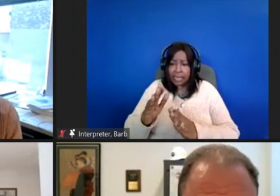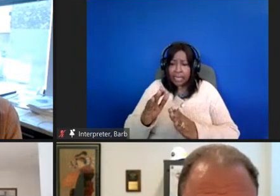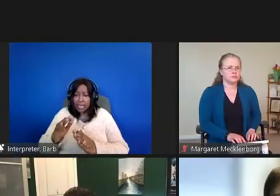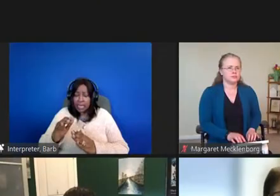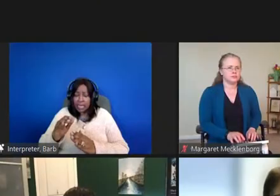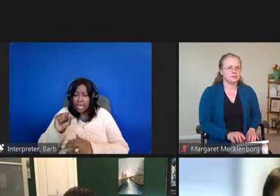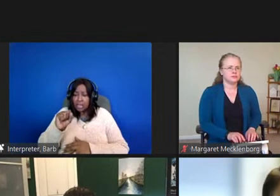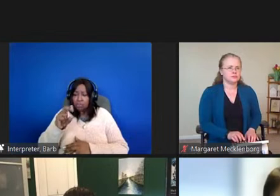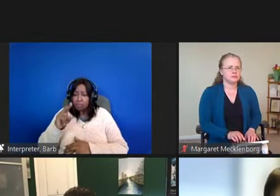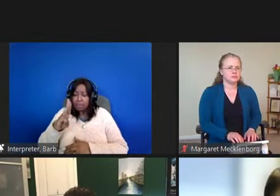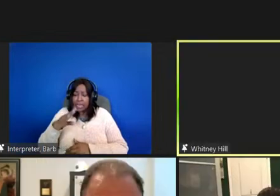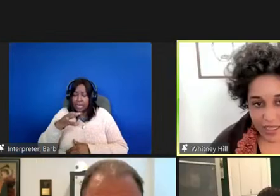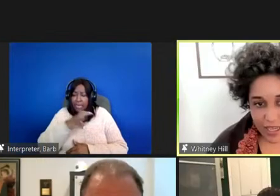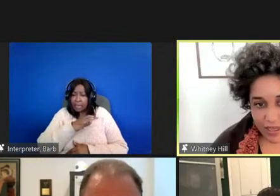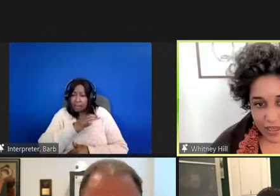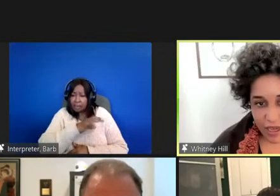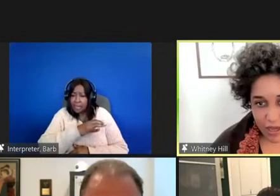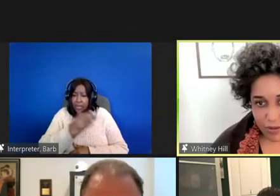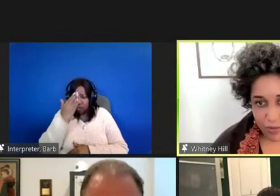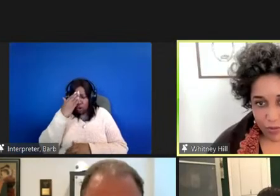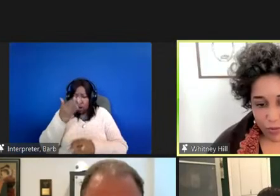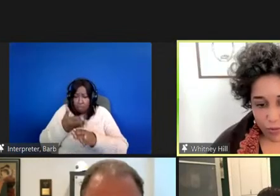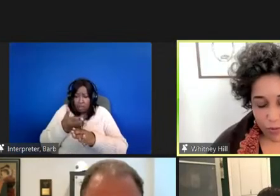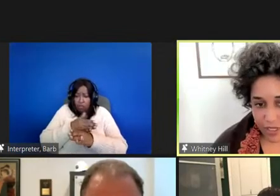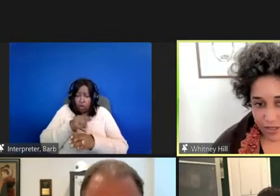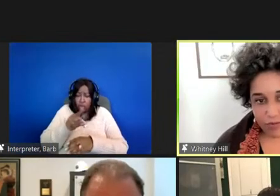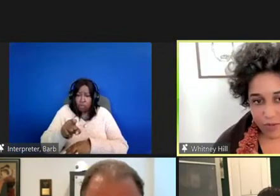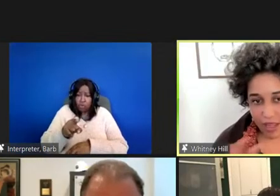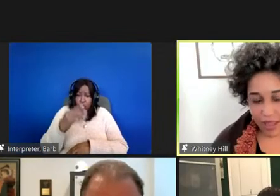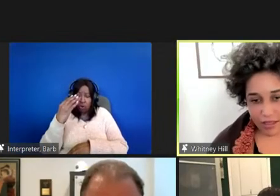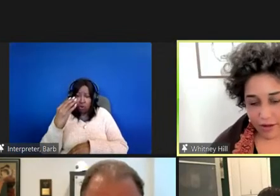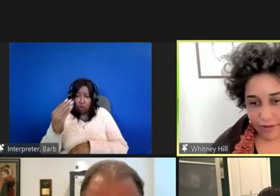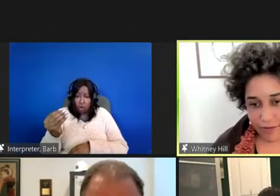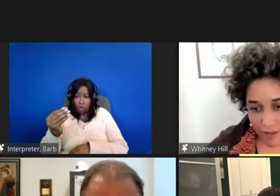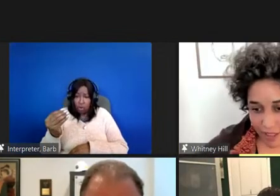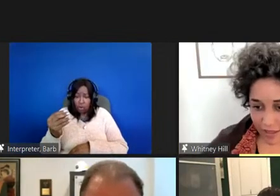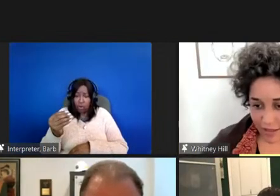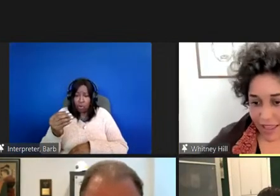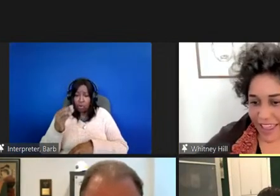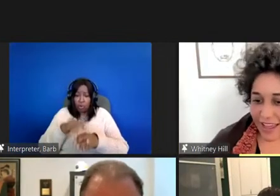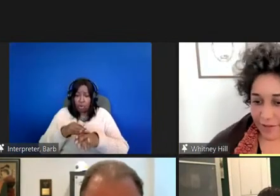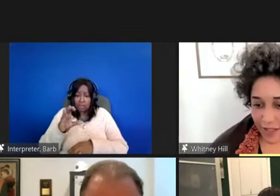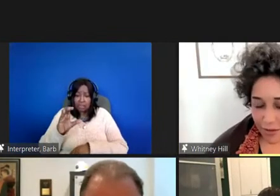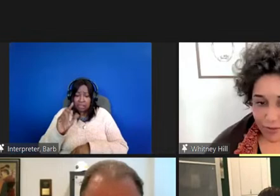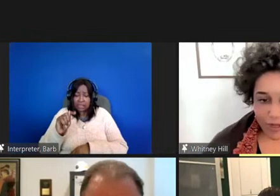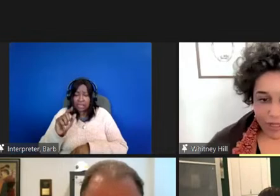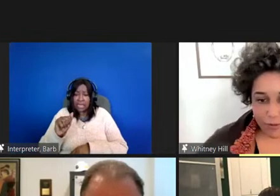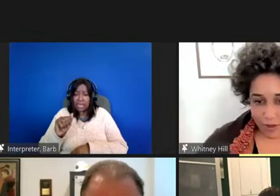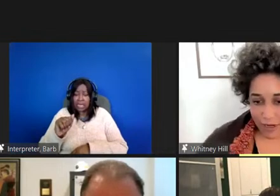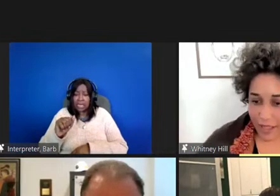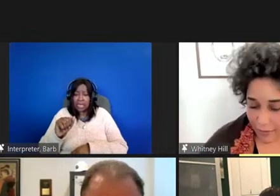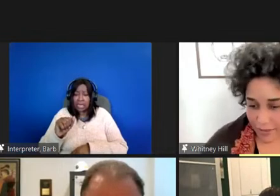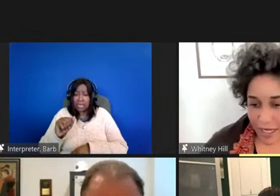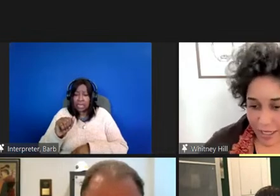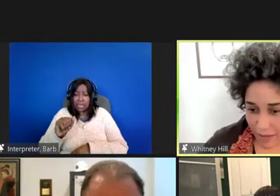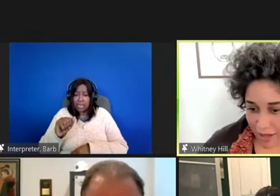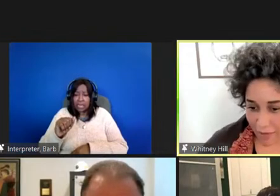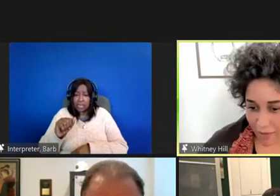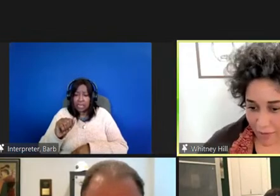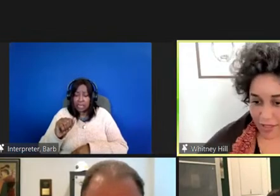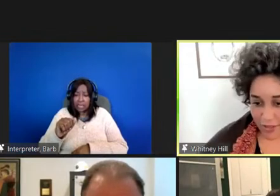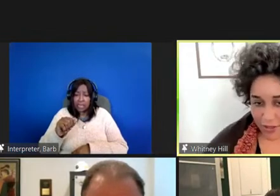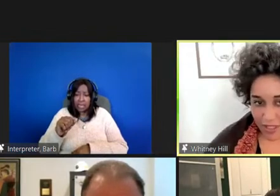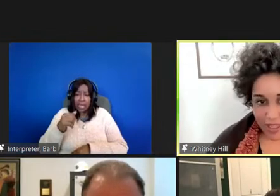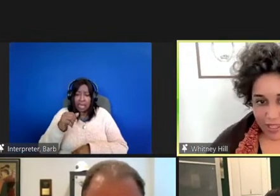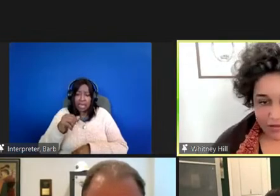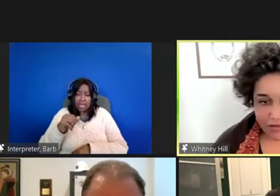you go page on CTA, which I, you know, I feel like with what we're talking about